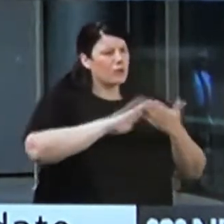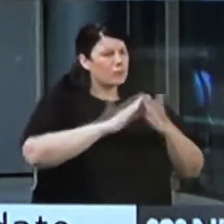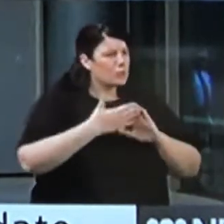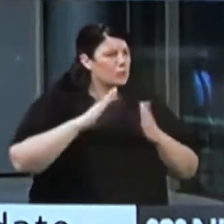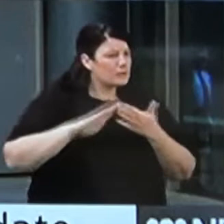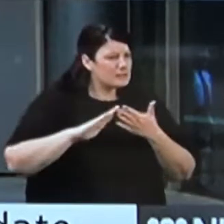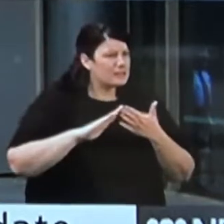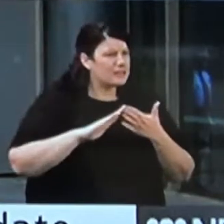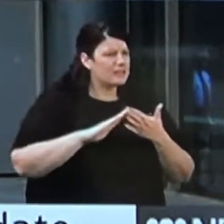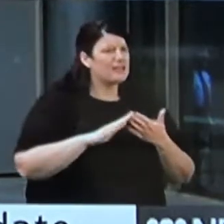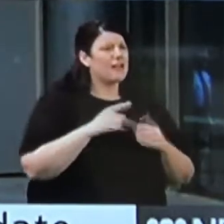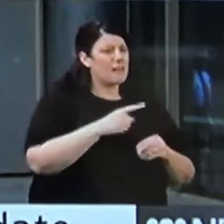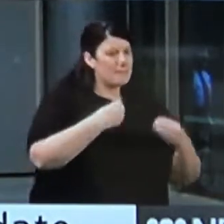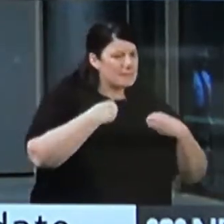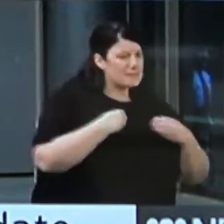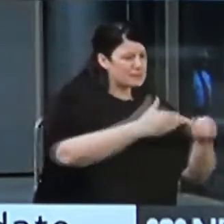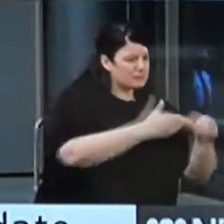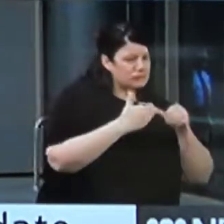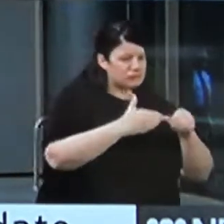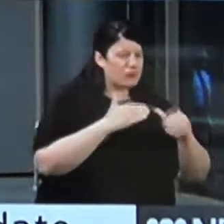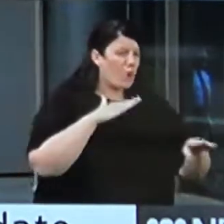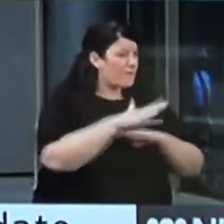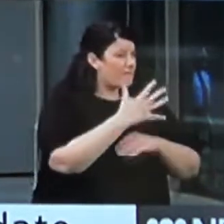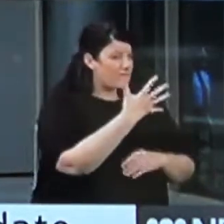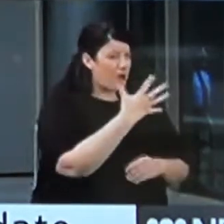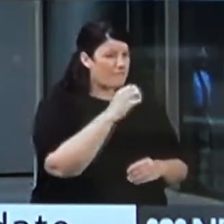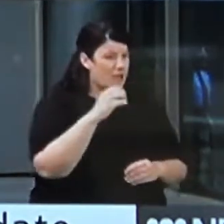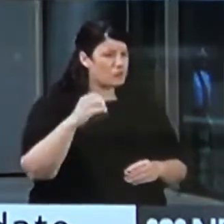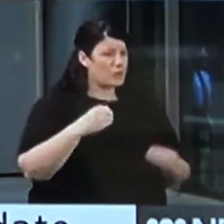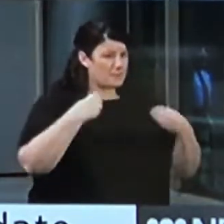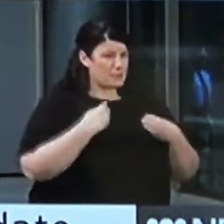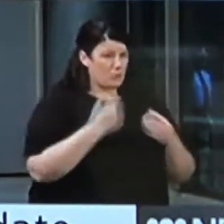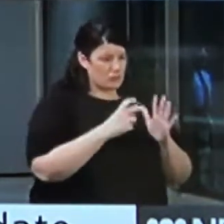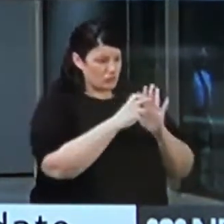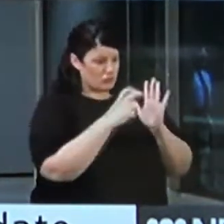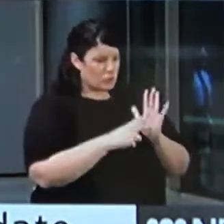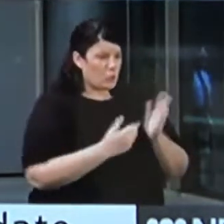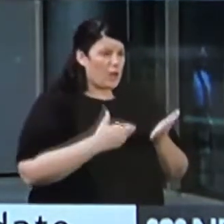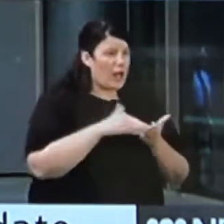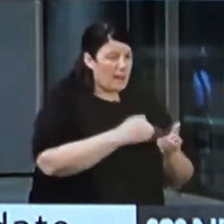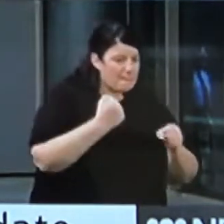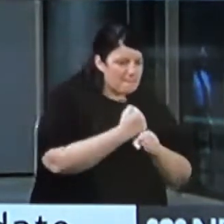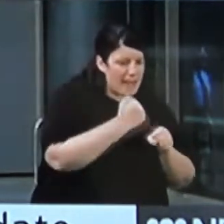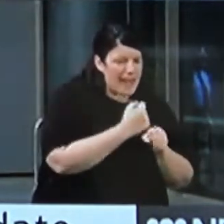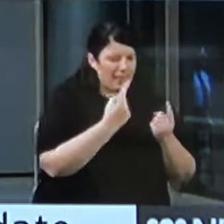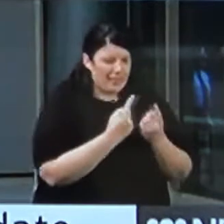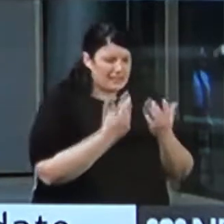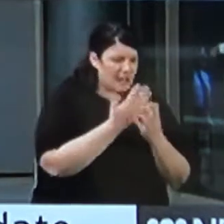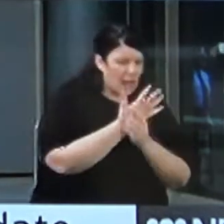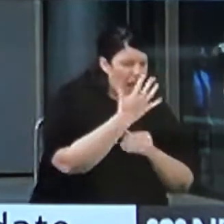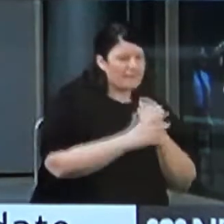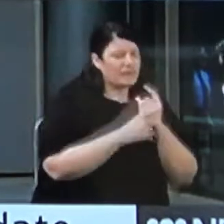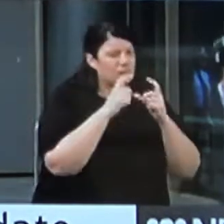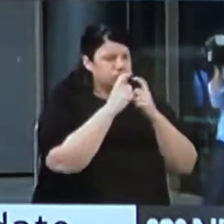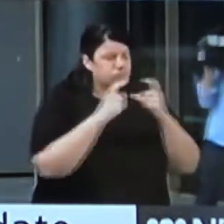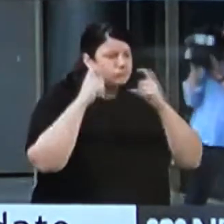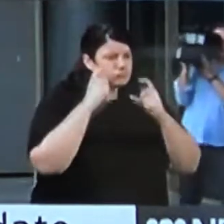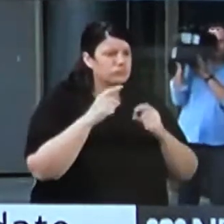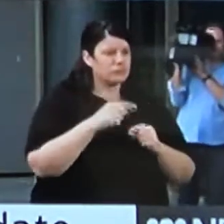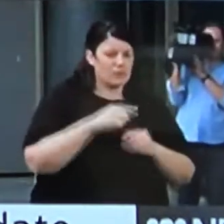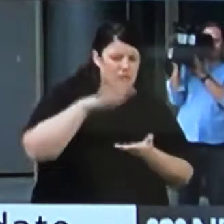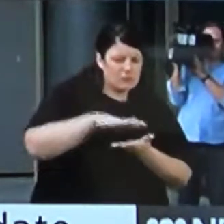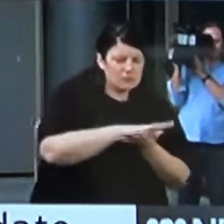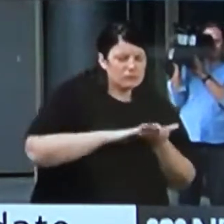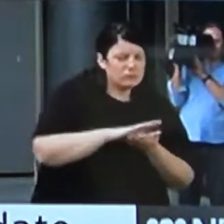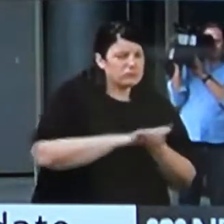who's firstly responded to the call to arms, more than 500 businesses who've registered already to support us in providing the supplies. Thank you